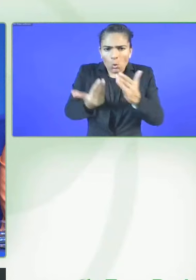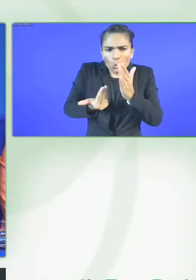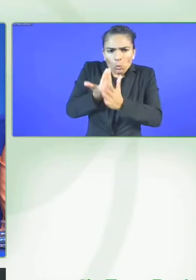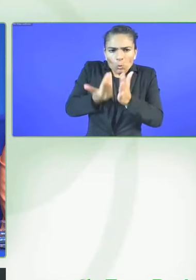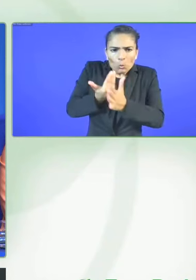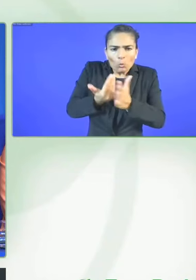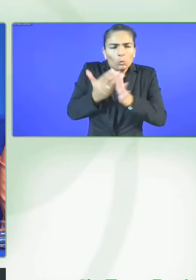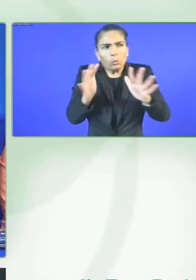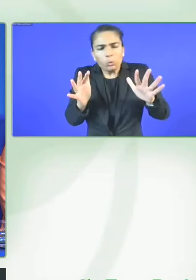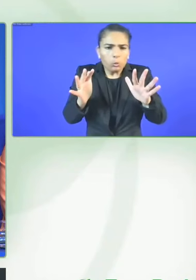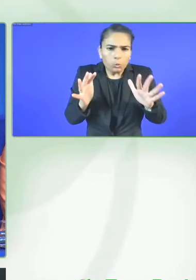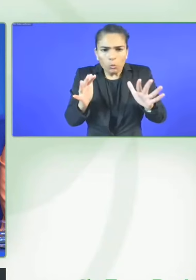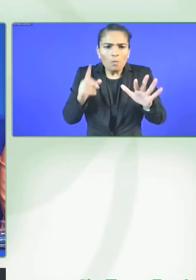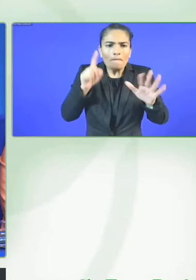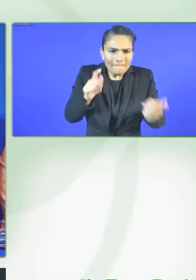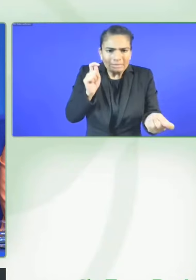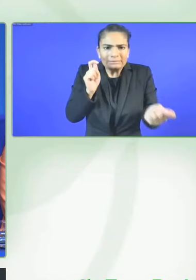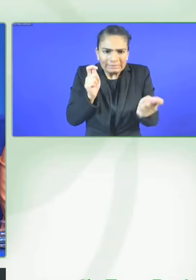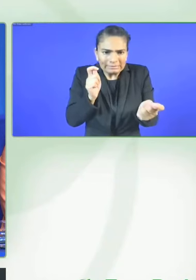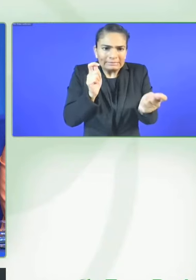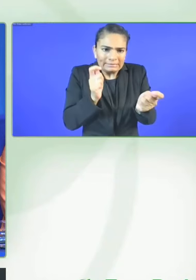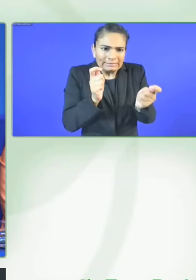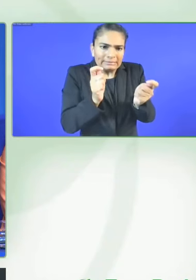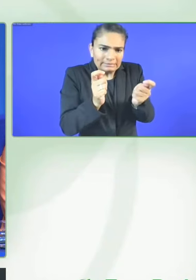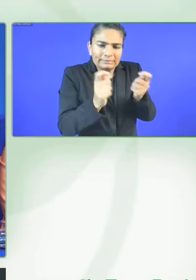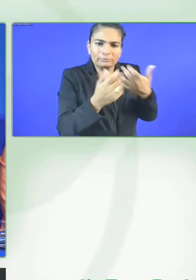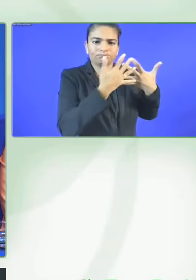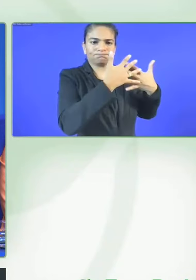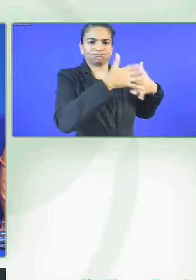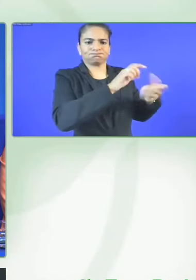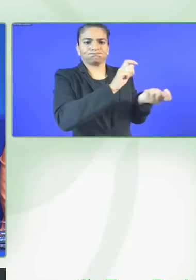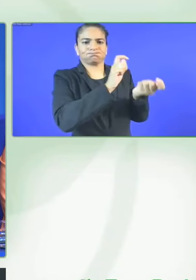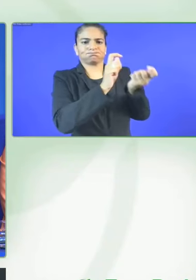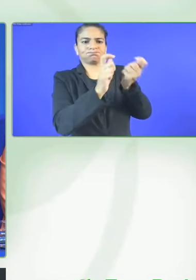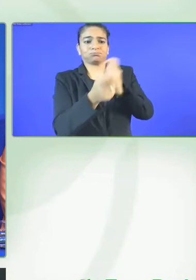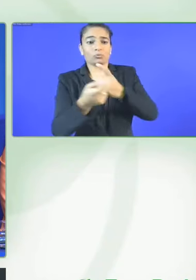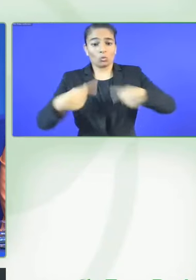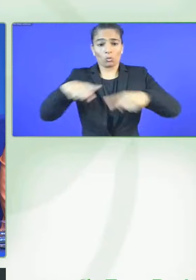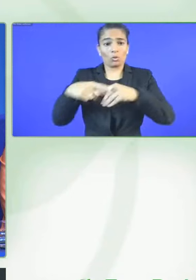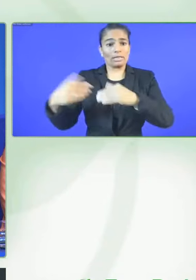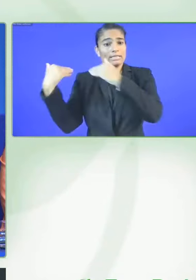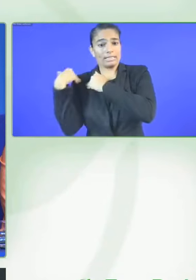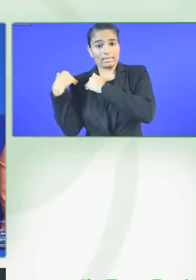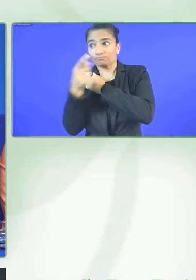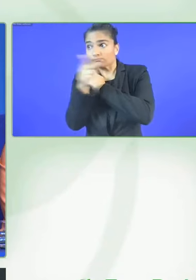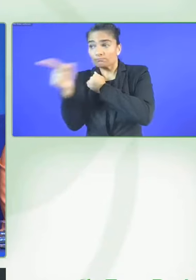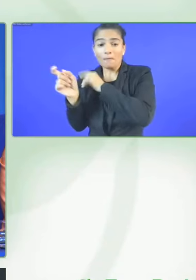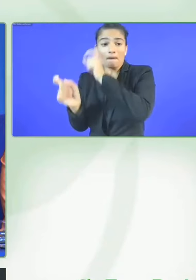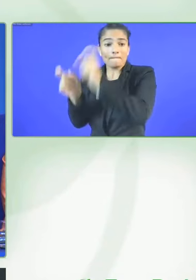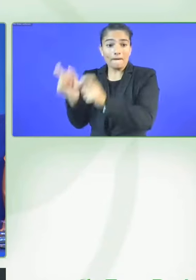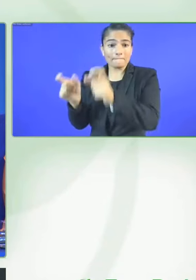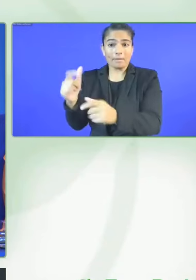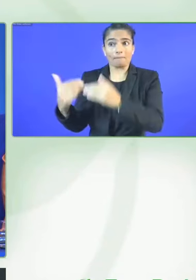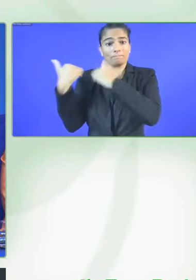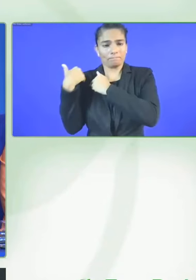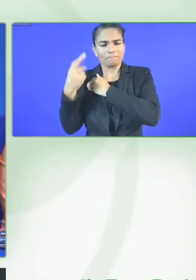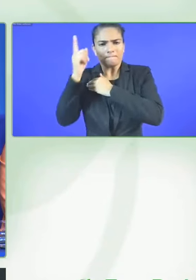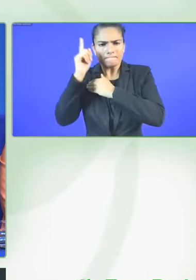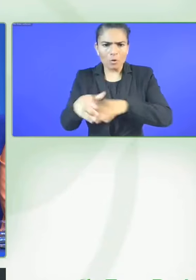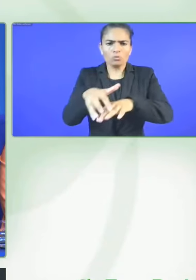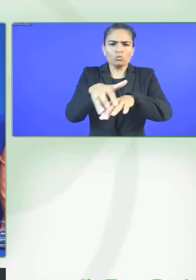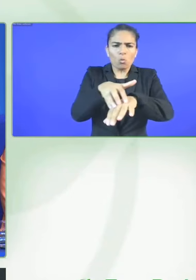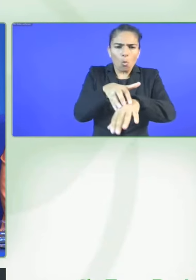was determined that once a violation of the law is found, the violator would receive an administrative